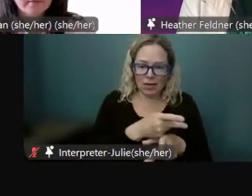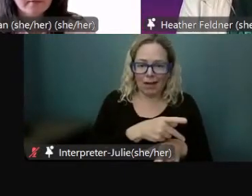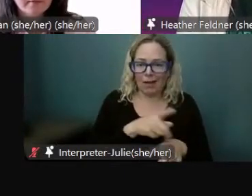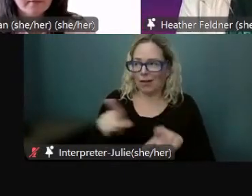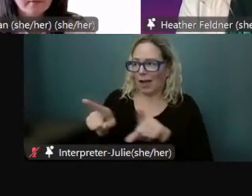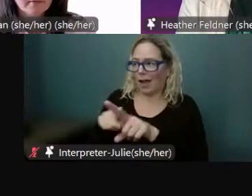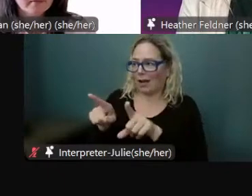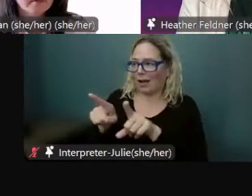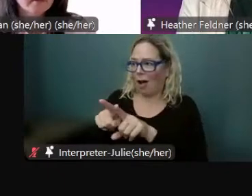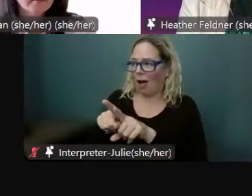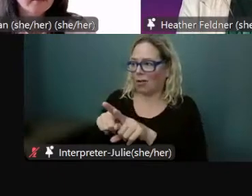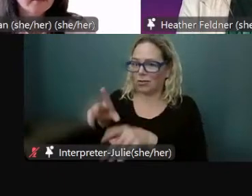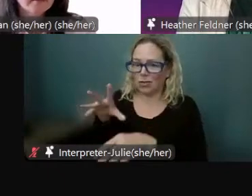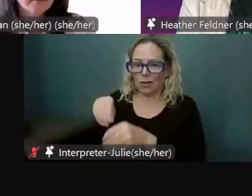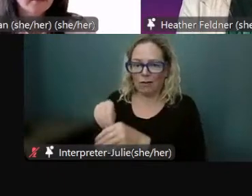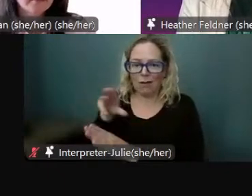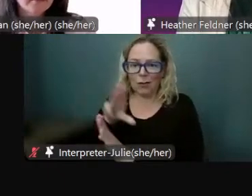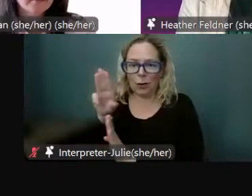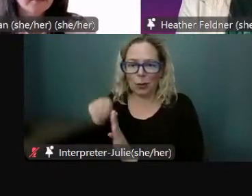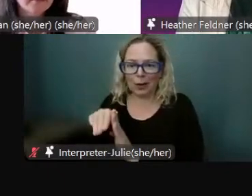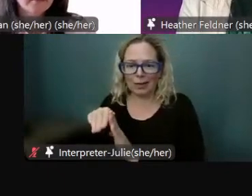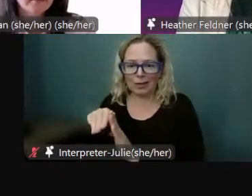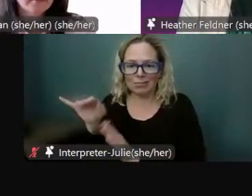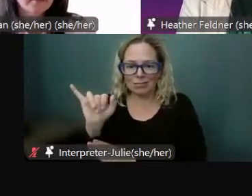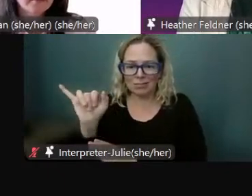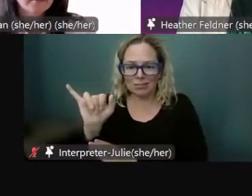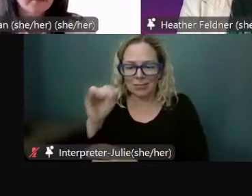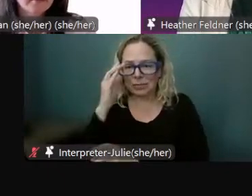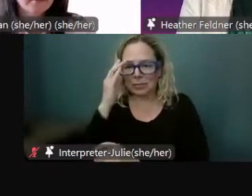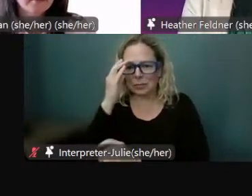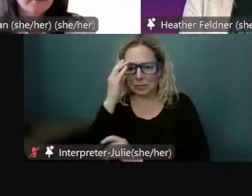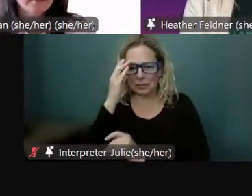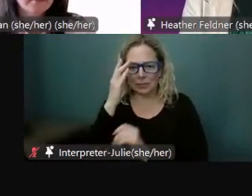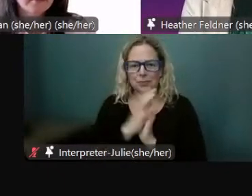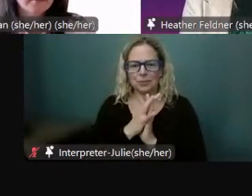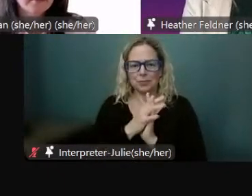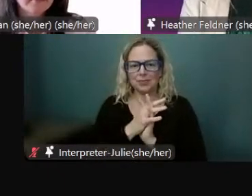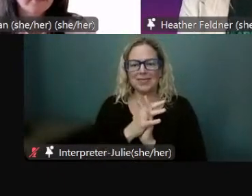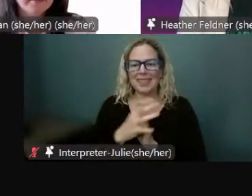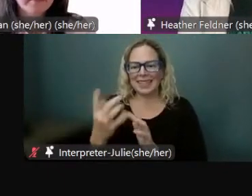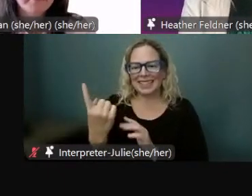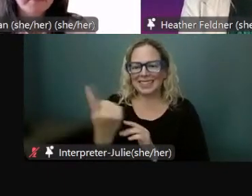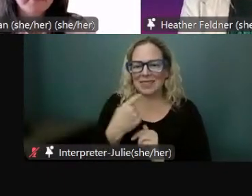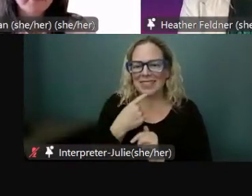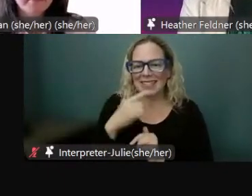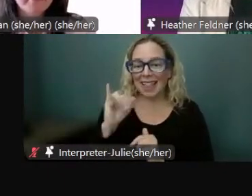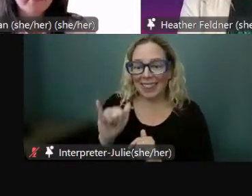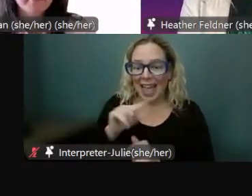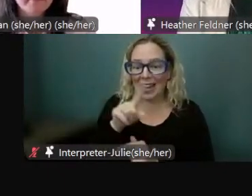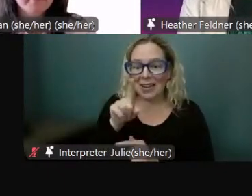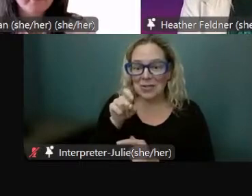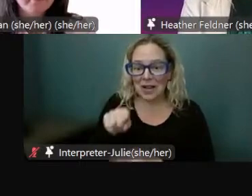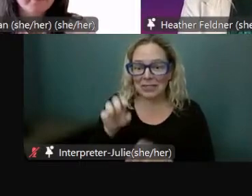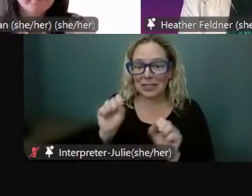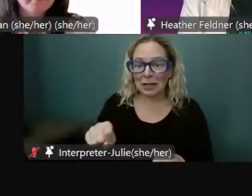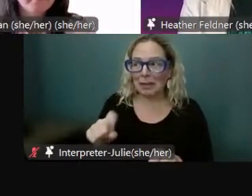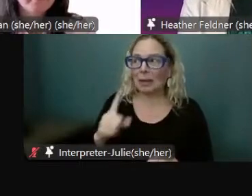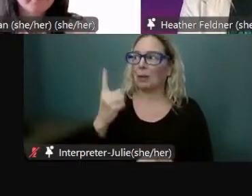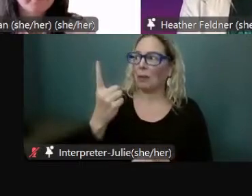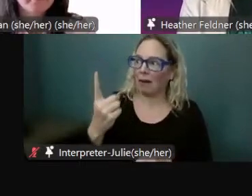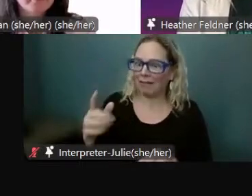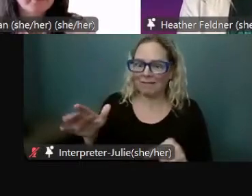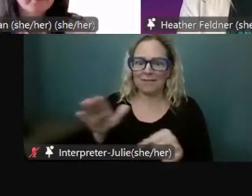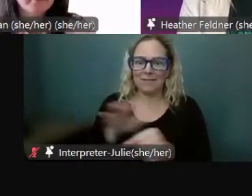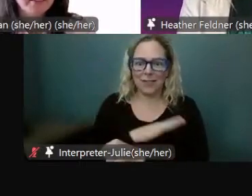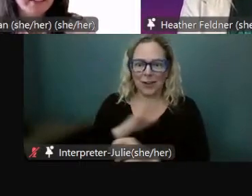Thank you. I note that someone commented that that question alone could be an entire conference, which I appreciate. See